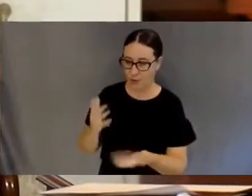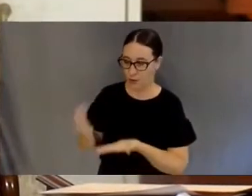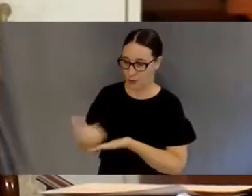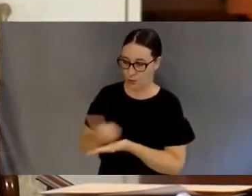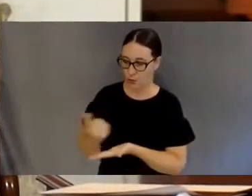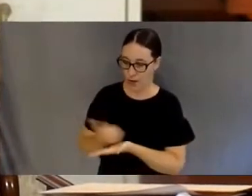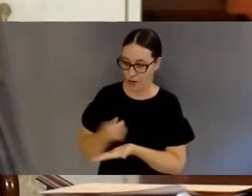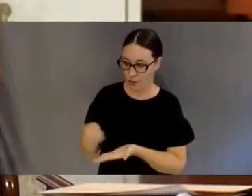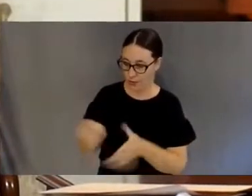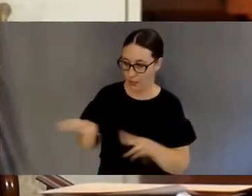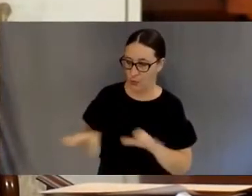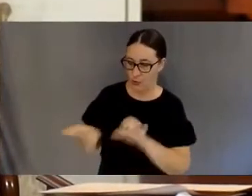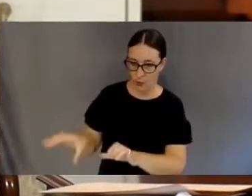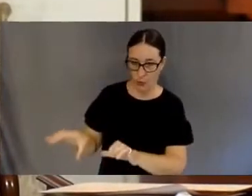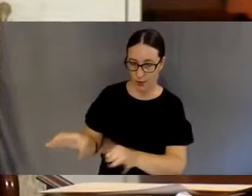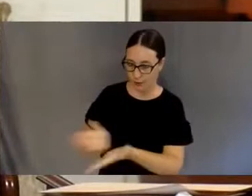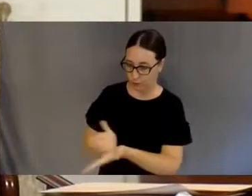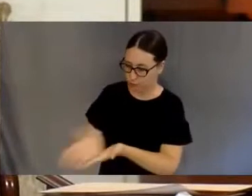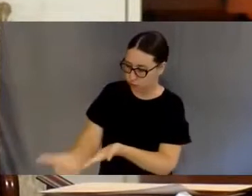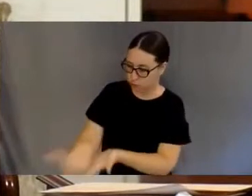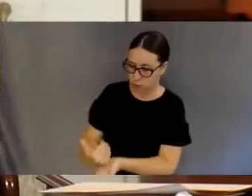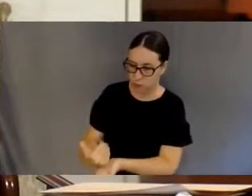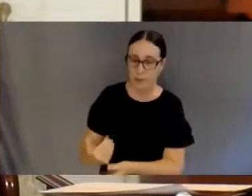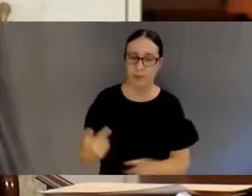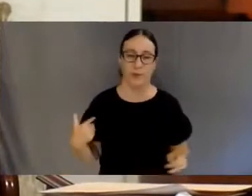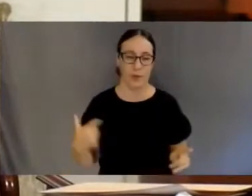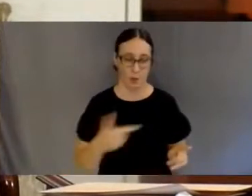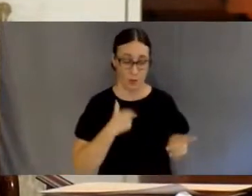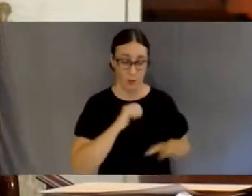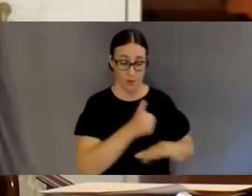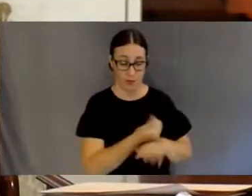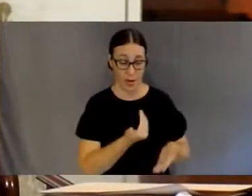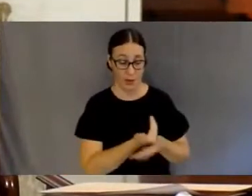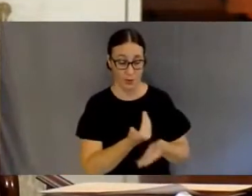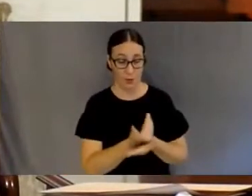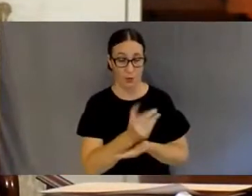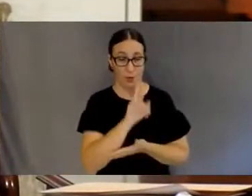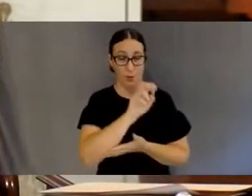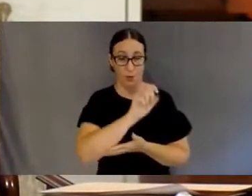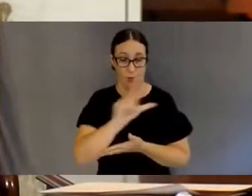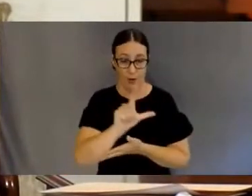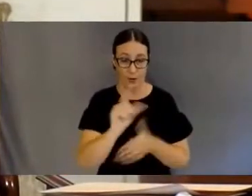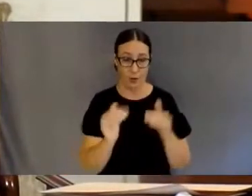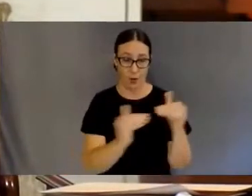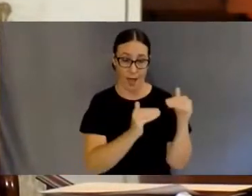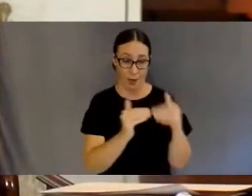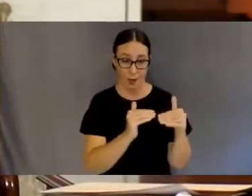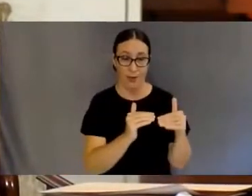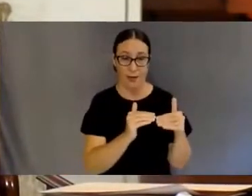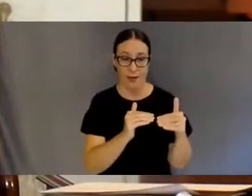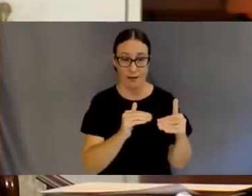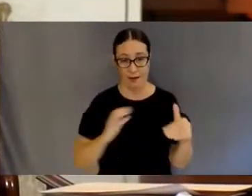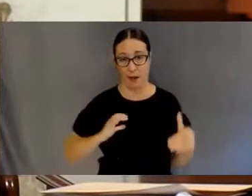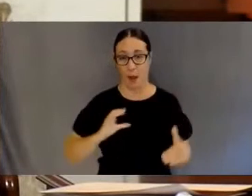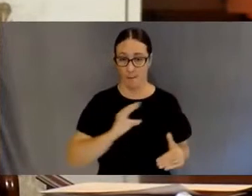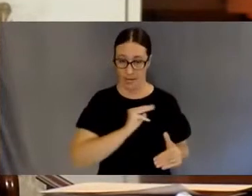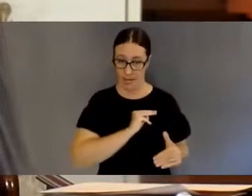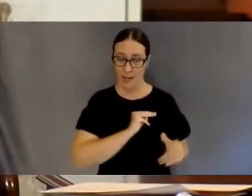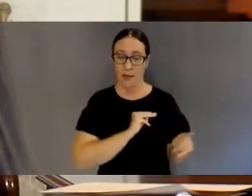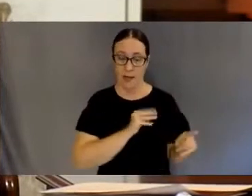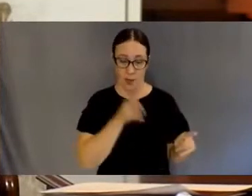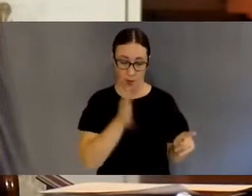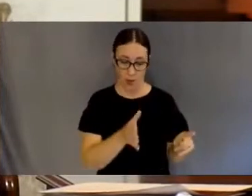does. And we're also establishing a new racial equity advisory committee, and we'll be